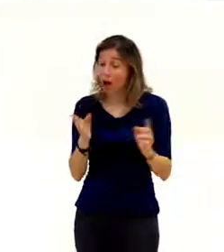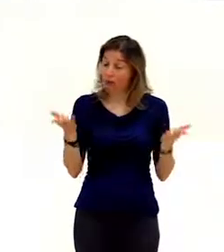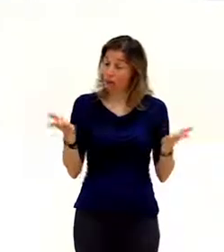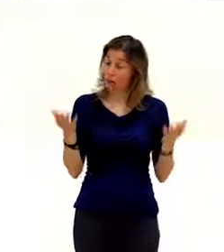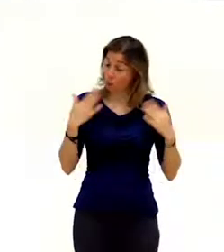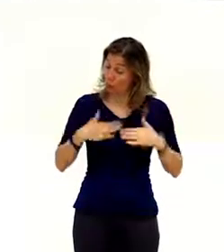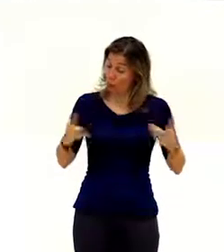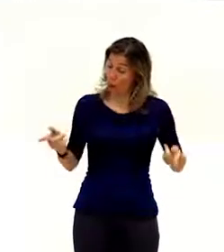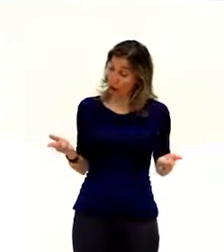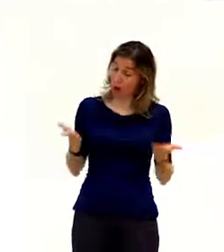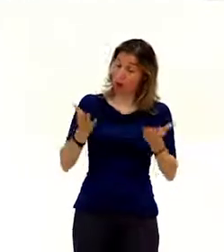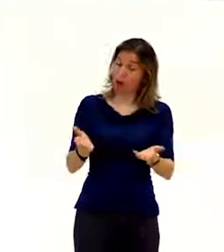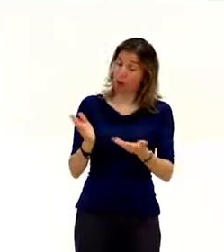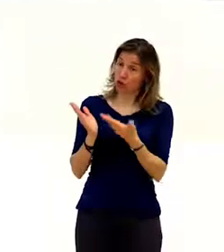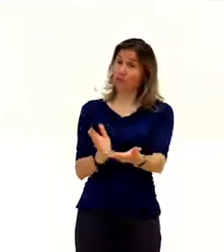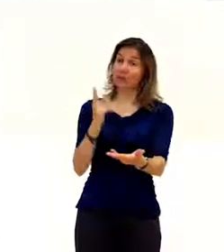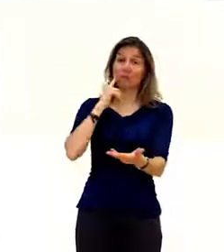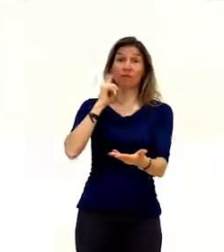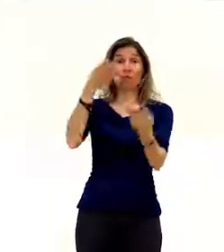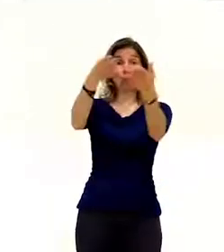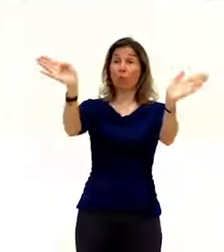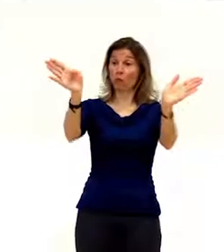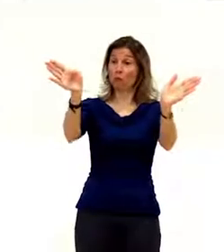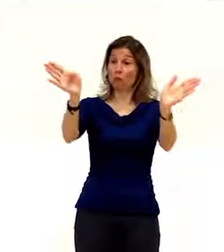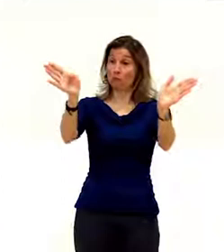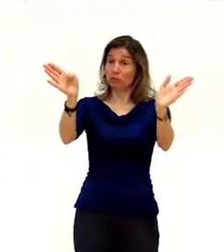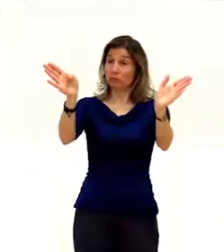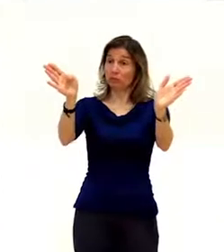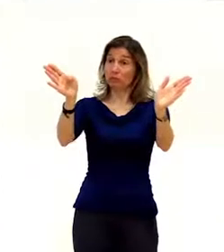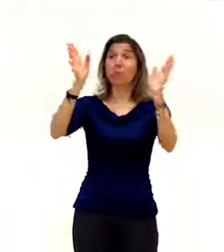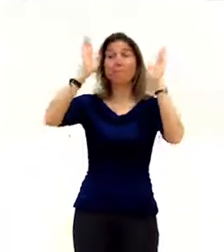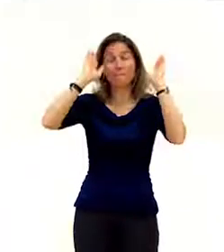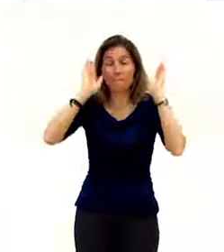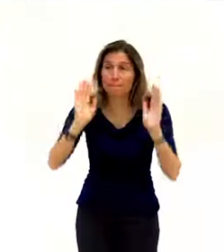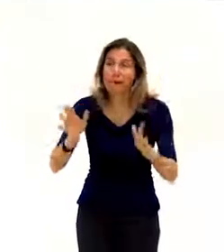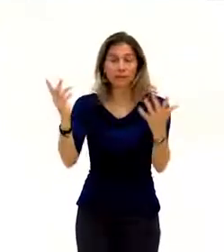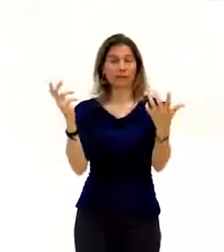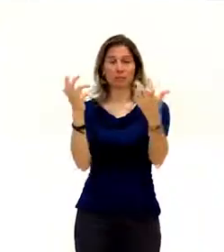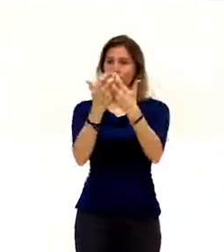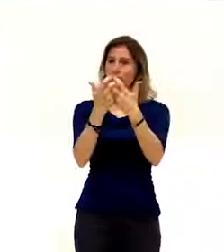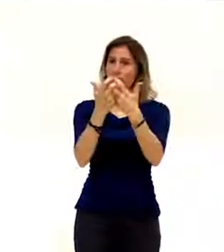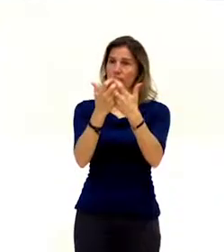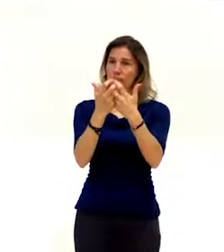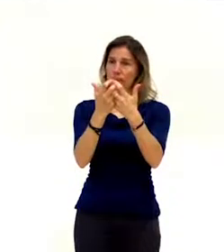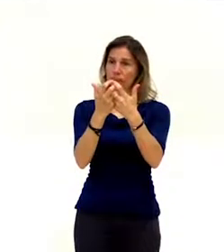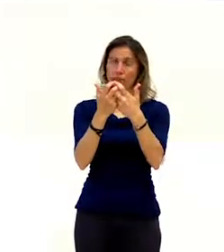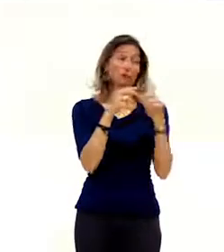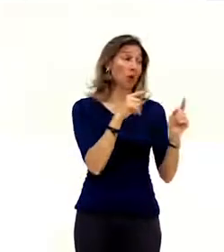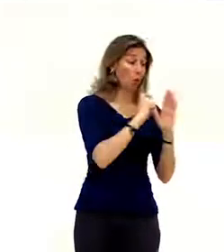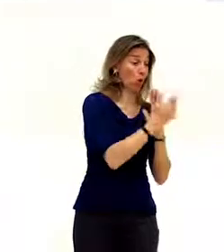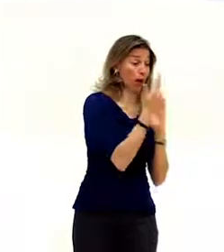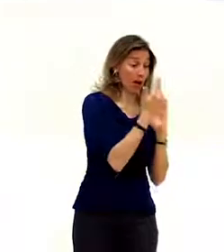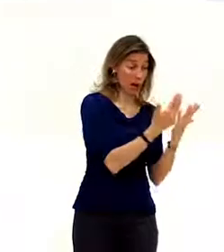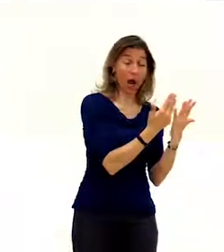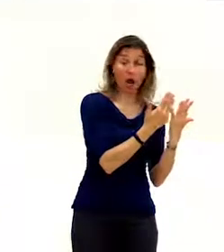deliver public services that they're destined to be compatible with Article 9